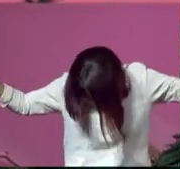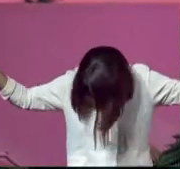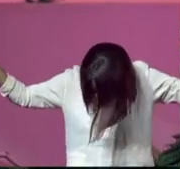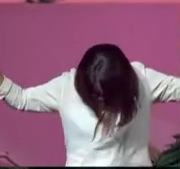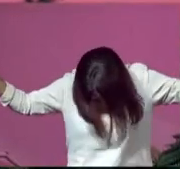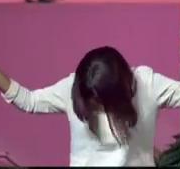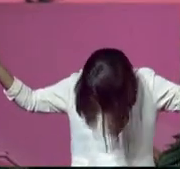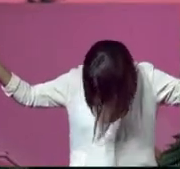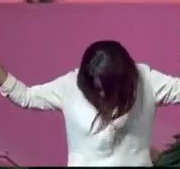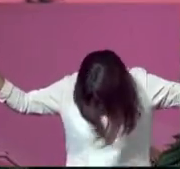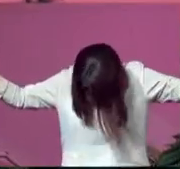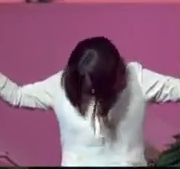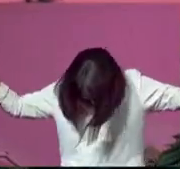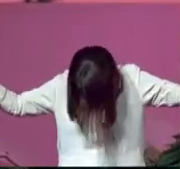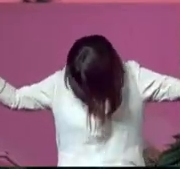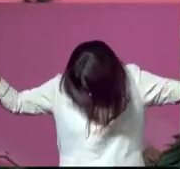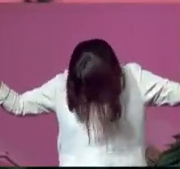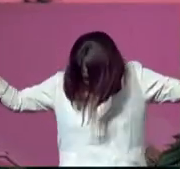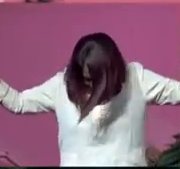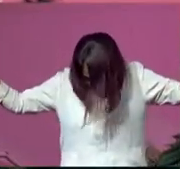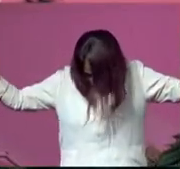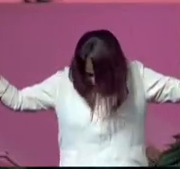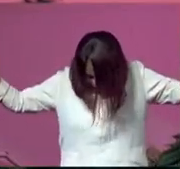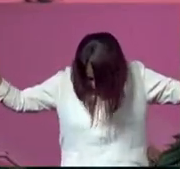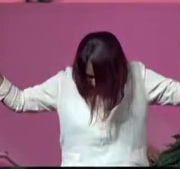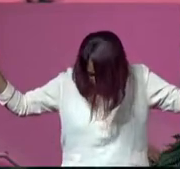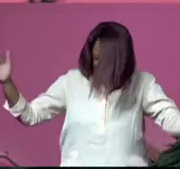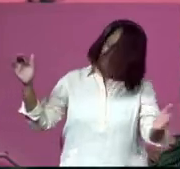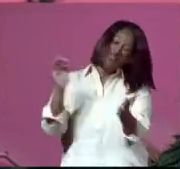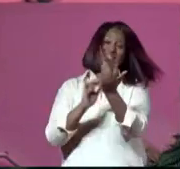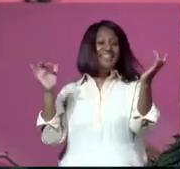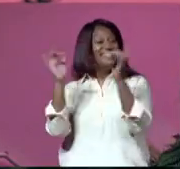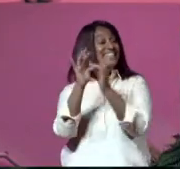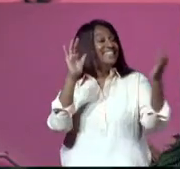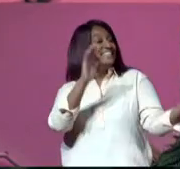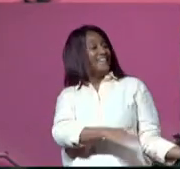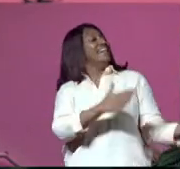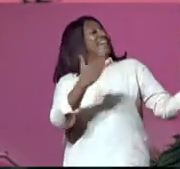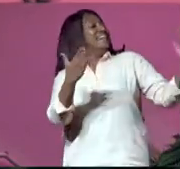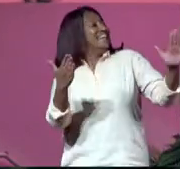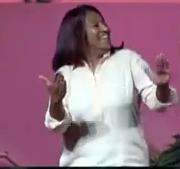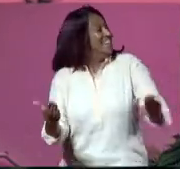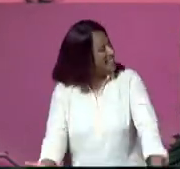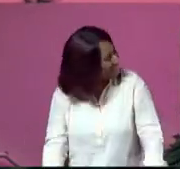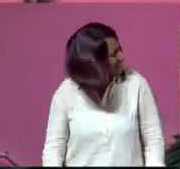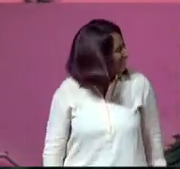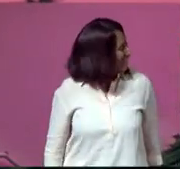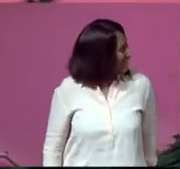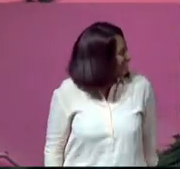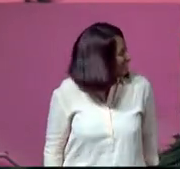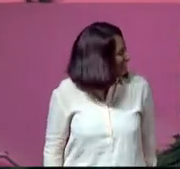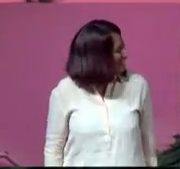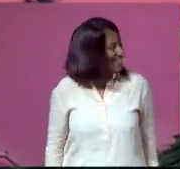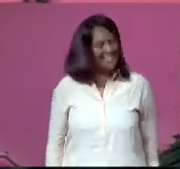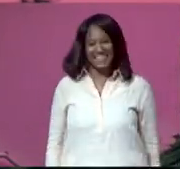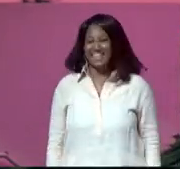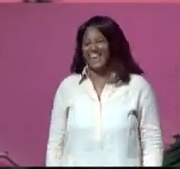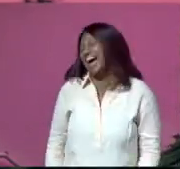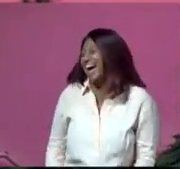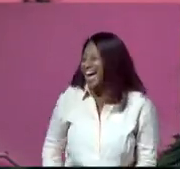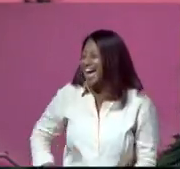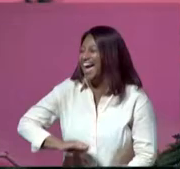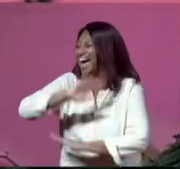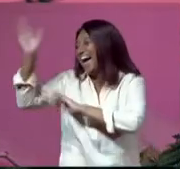he hung his head in the locks of his shoulder, he died all night